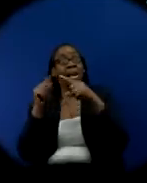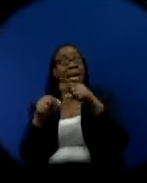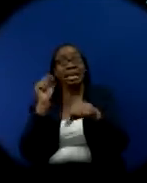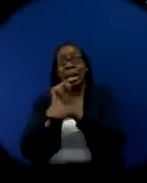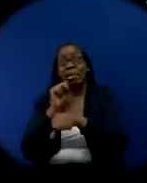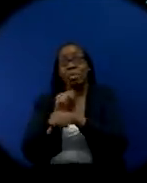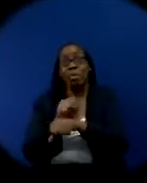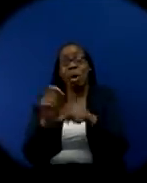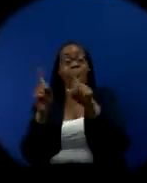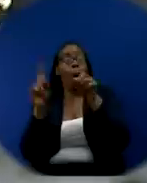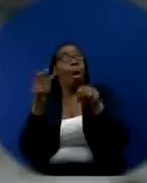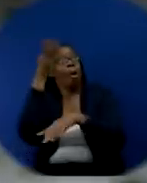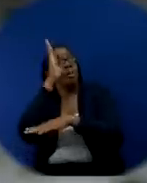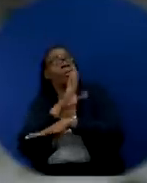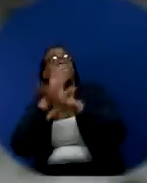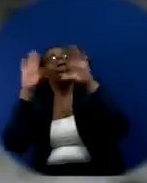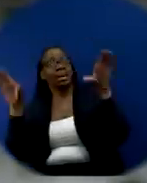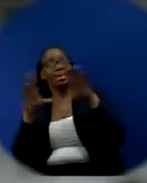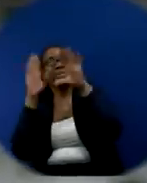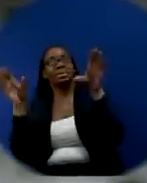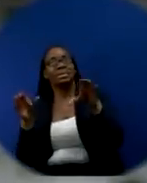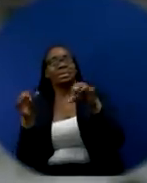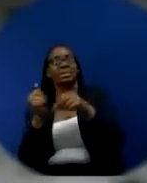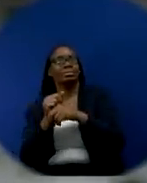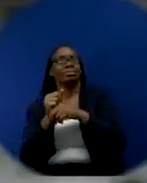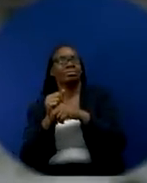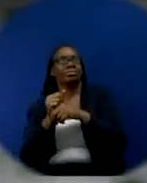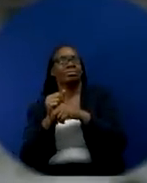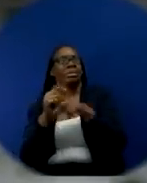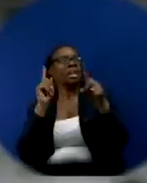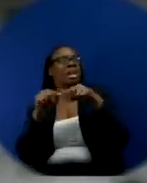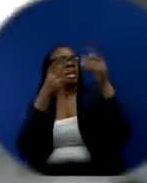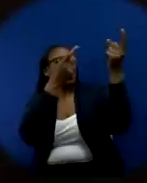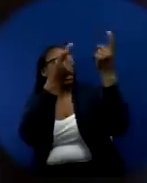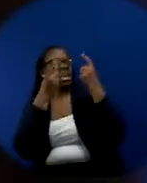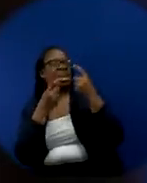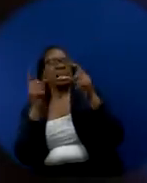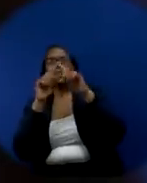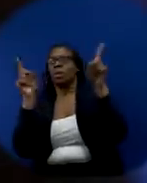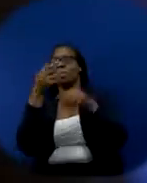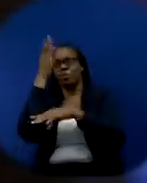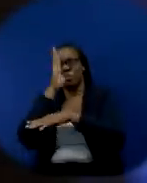but he did it anyway. Can't earn it, but he did it anyway.